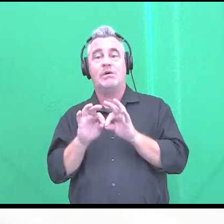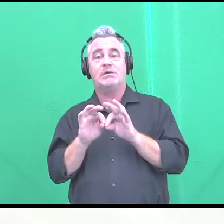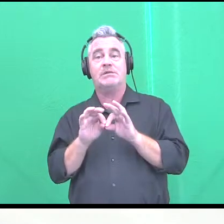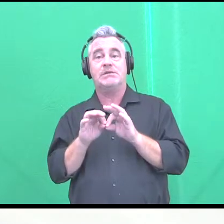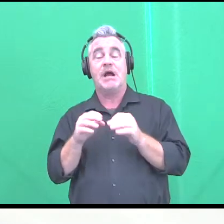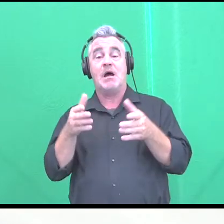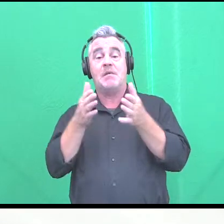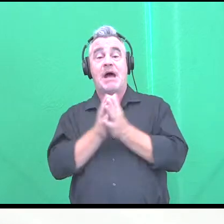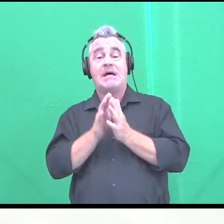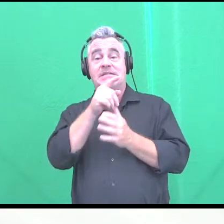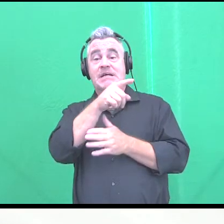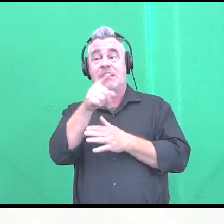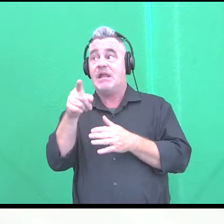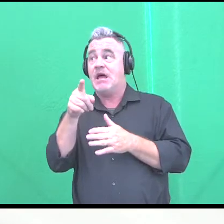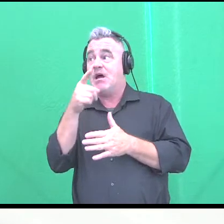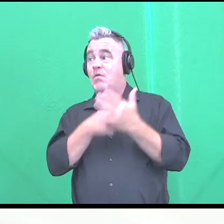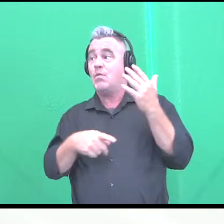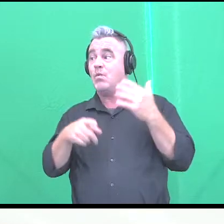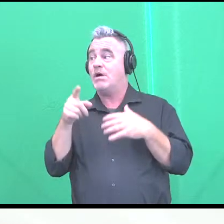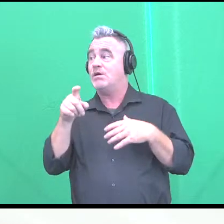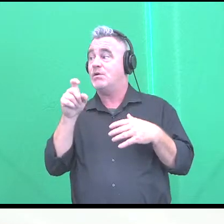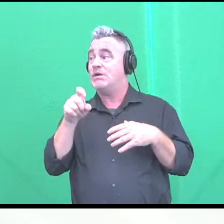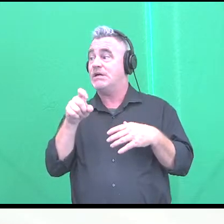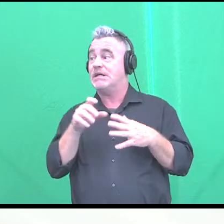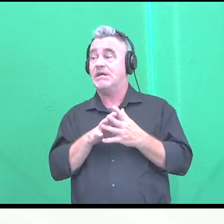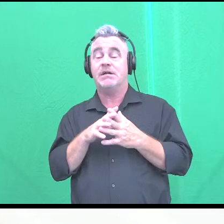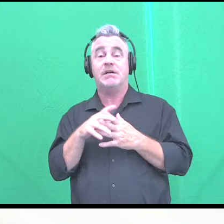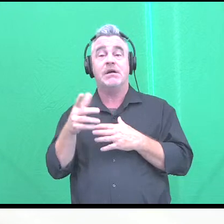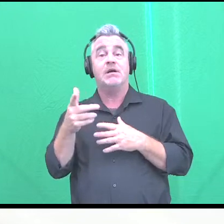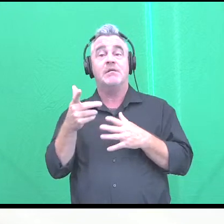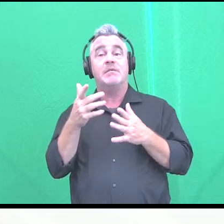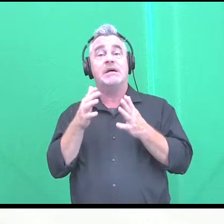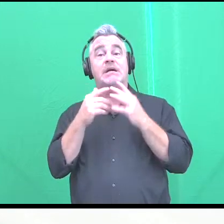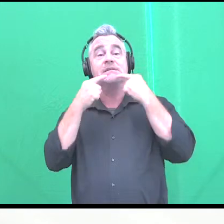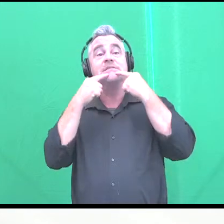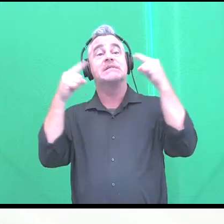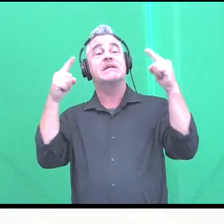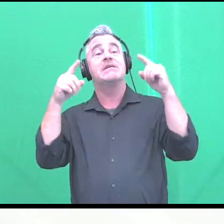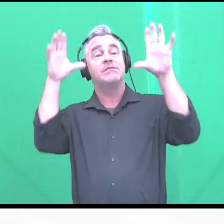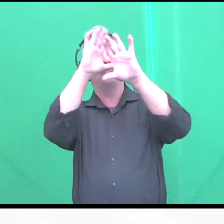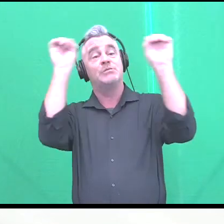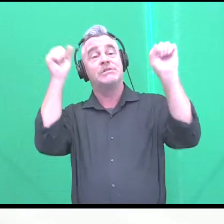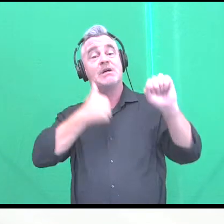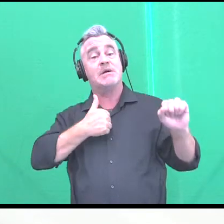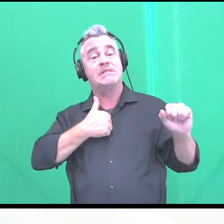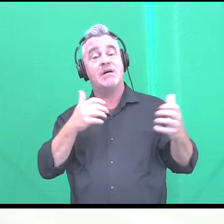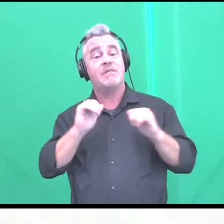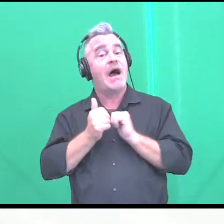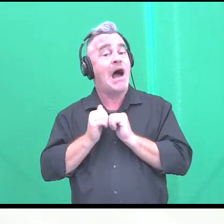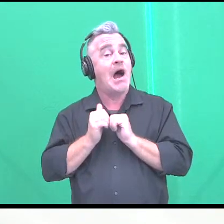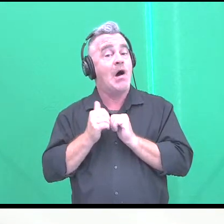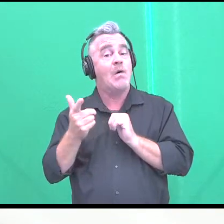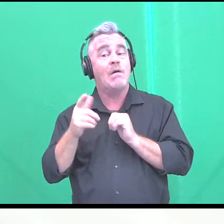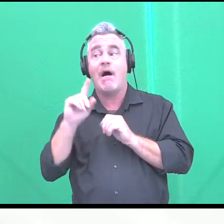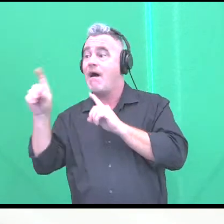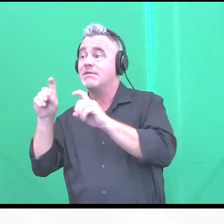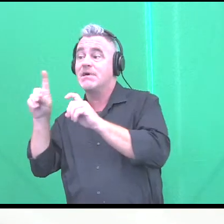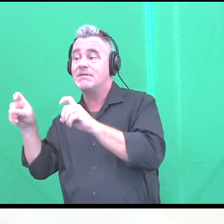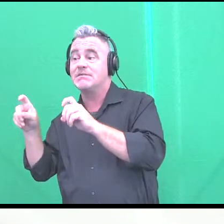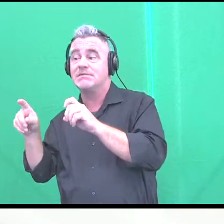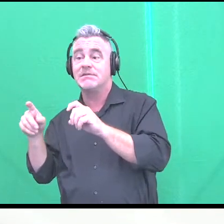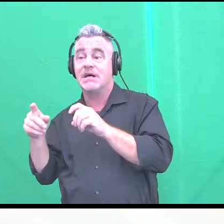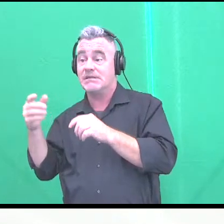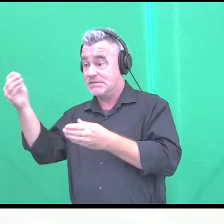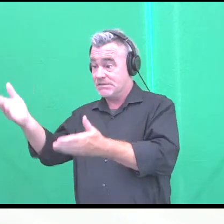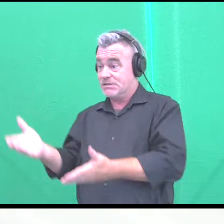them what they think I need to do to be a successful superintendent, as well as asking them for